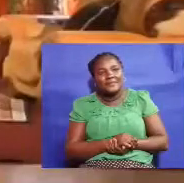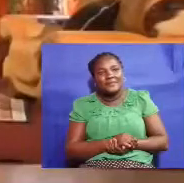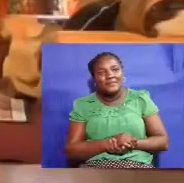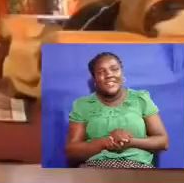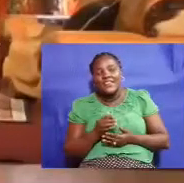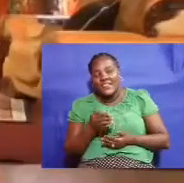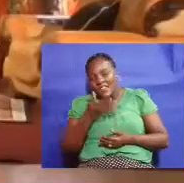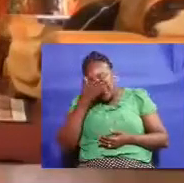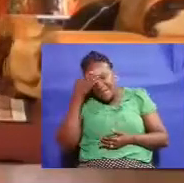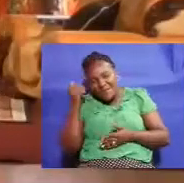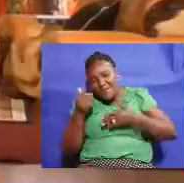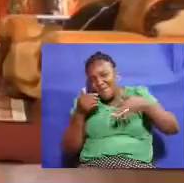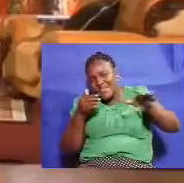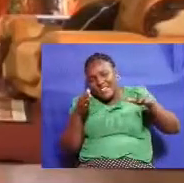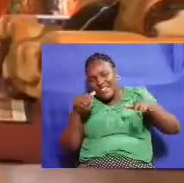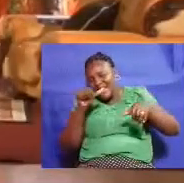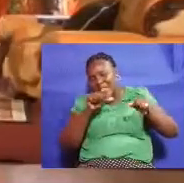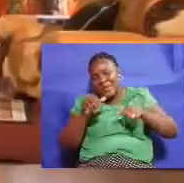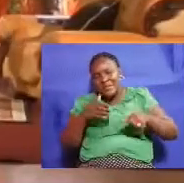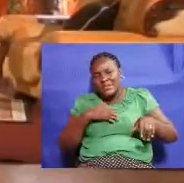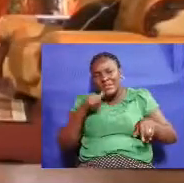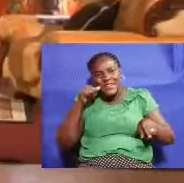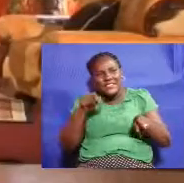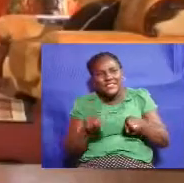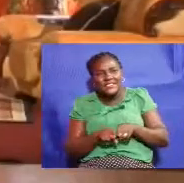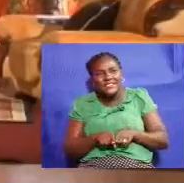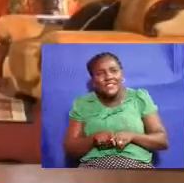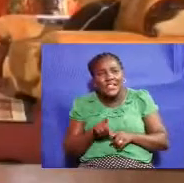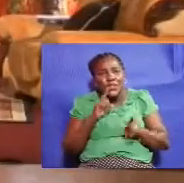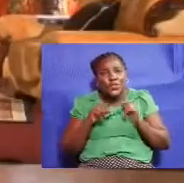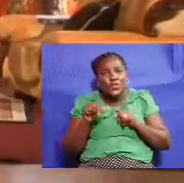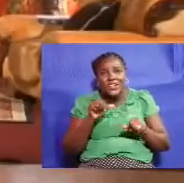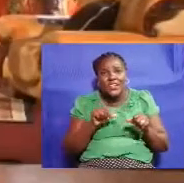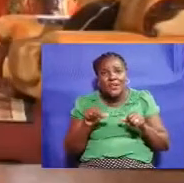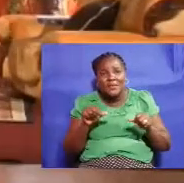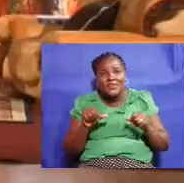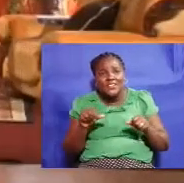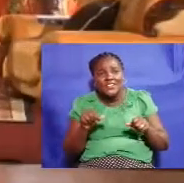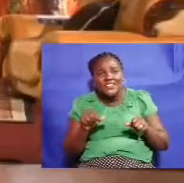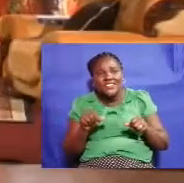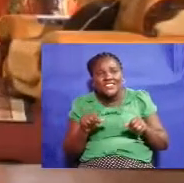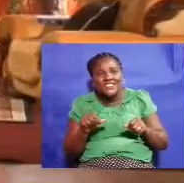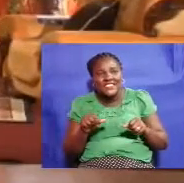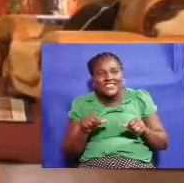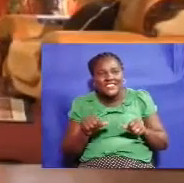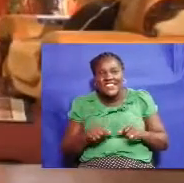admirable, and delectable, soon to be the incoming, the one